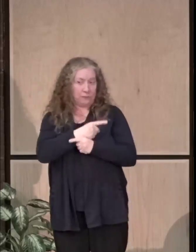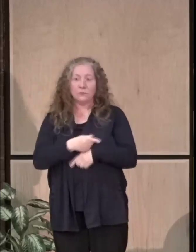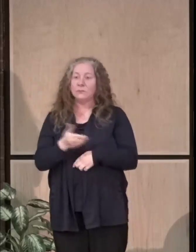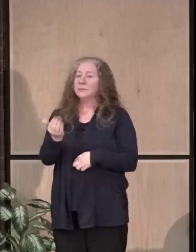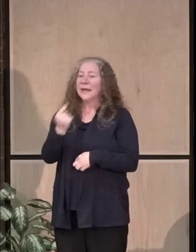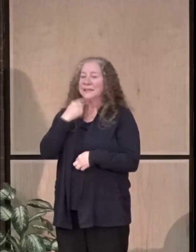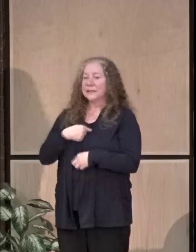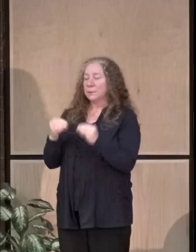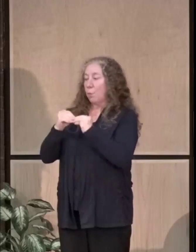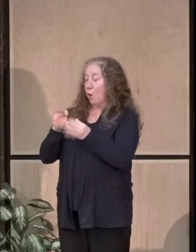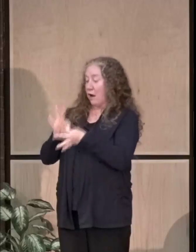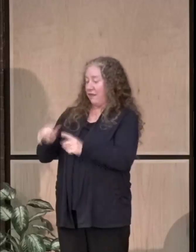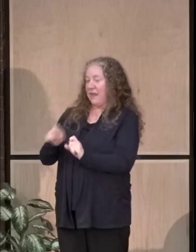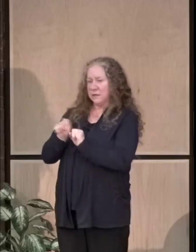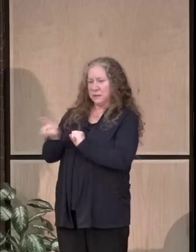the context for this.